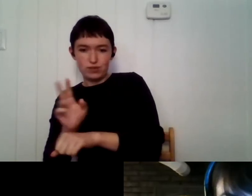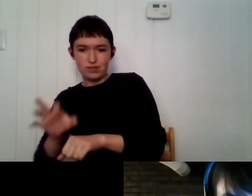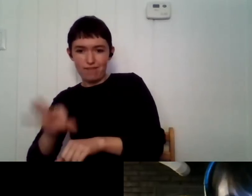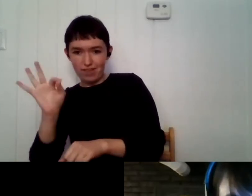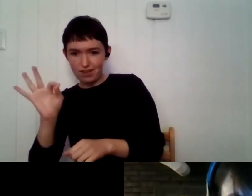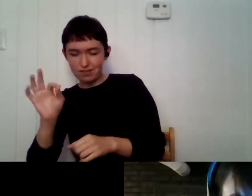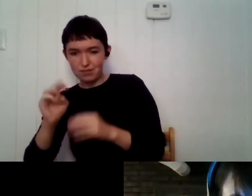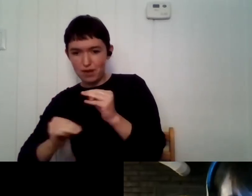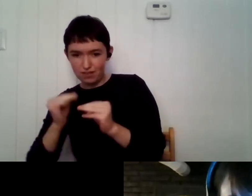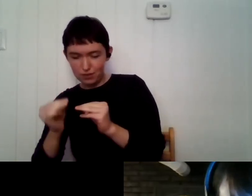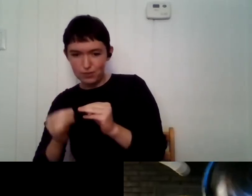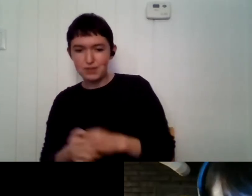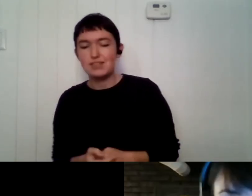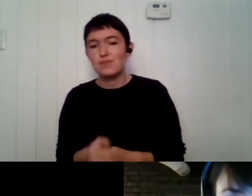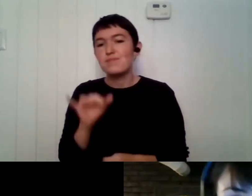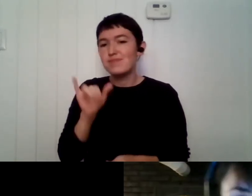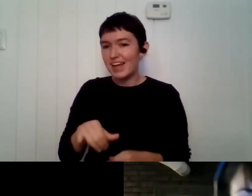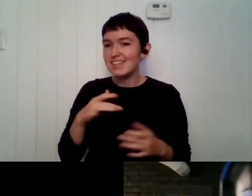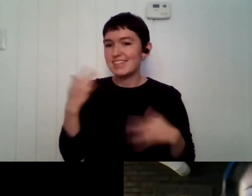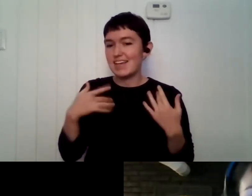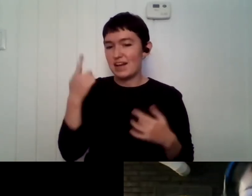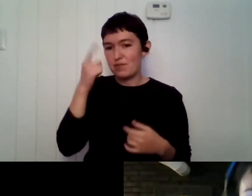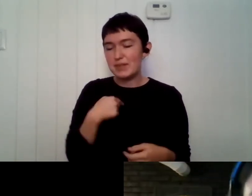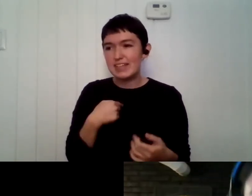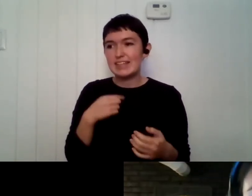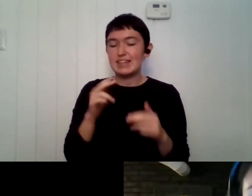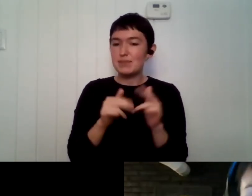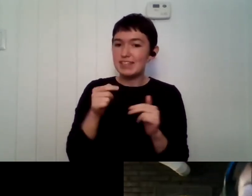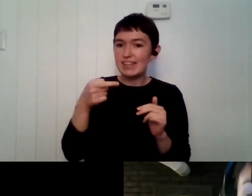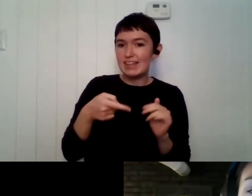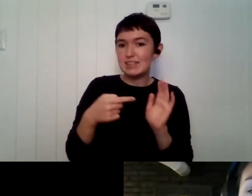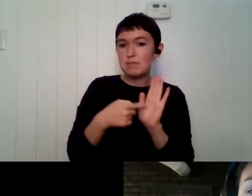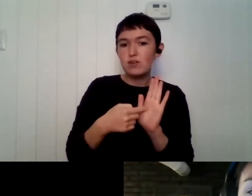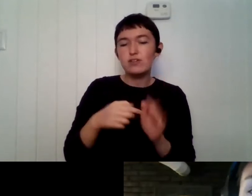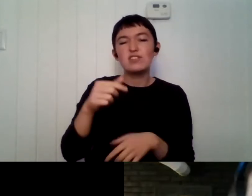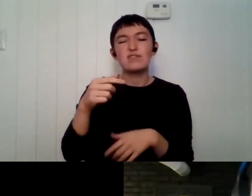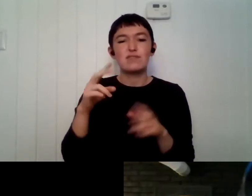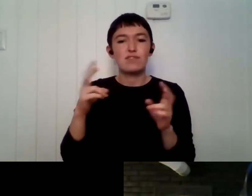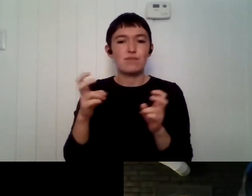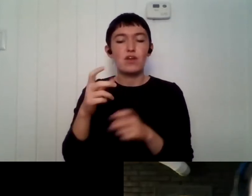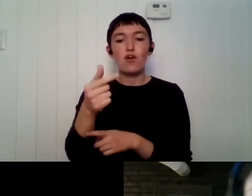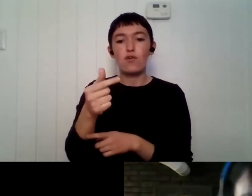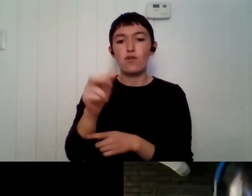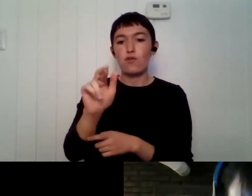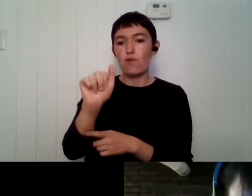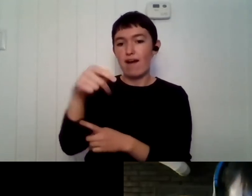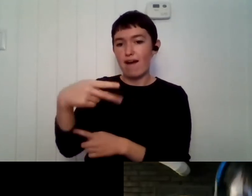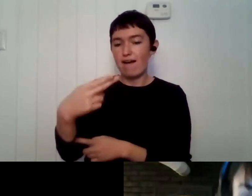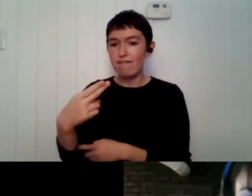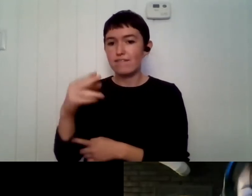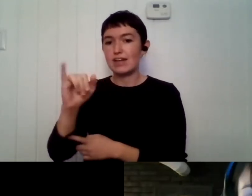me, is kind of building this model, which we call the graph invents. It uses molecular graphs